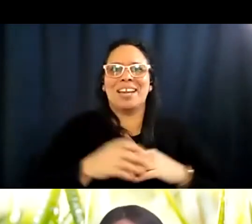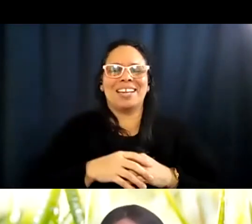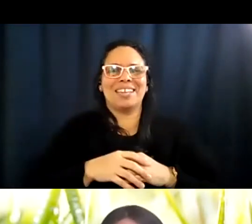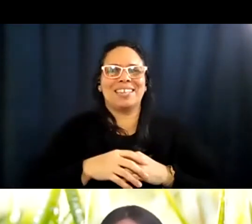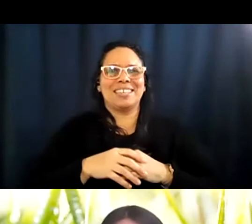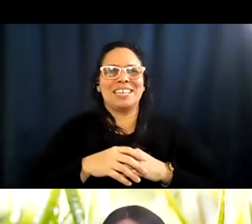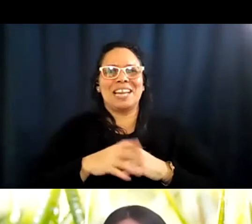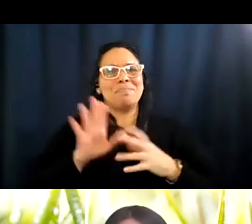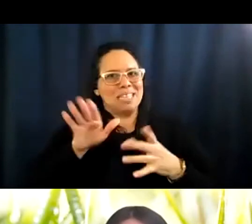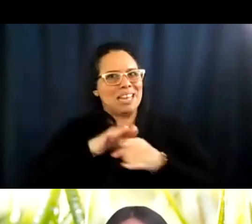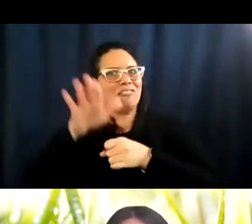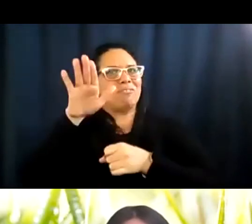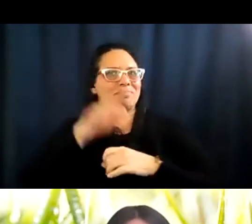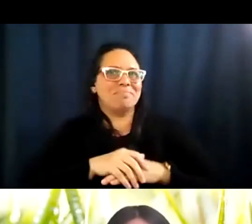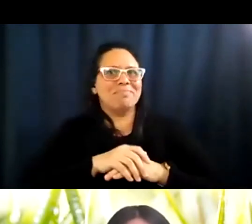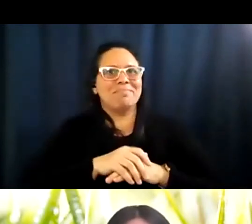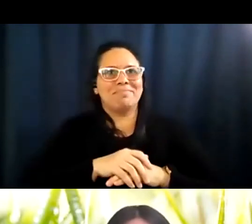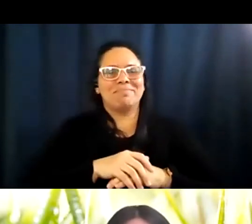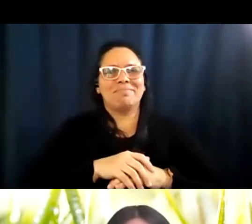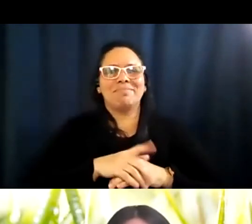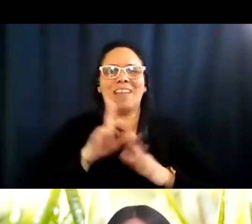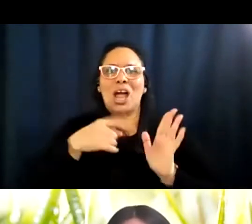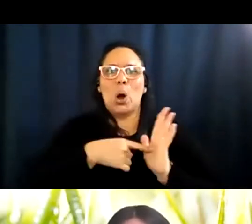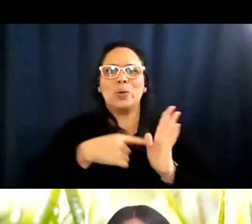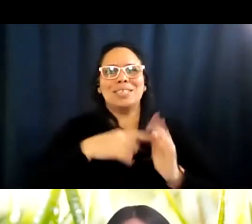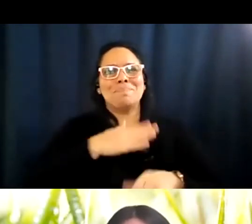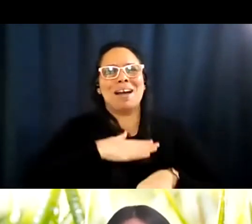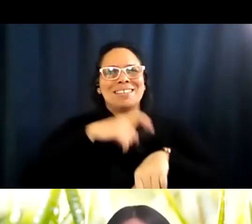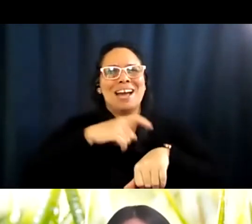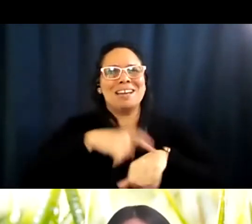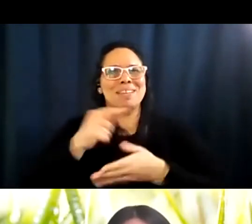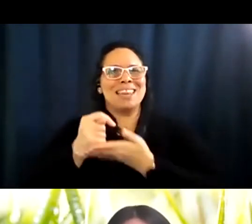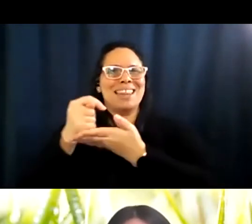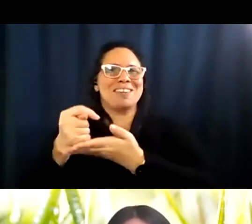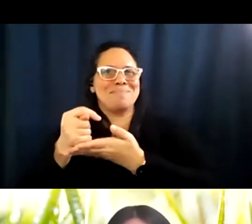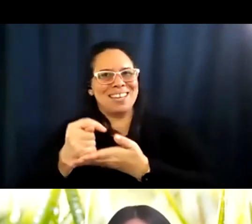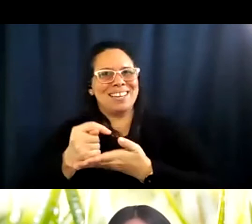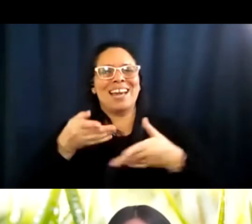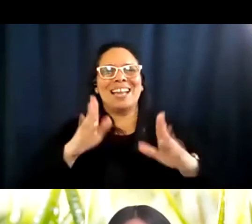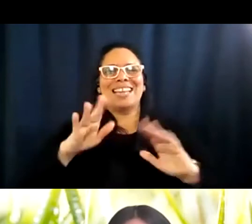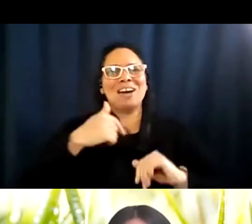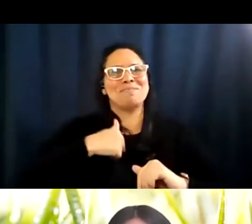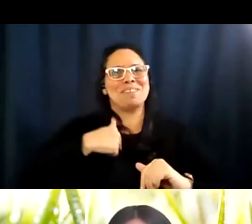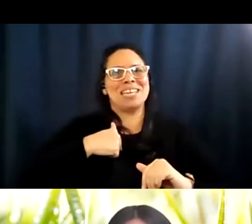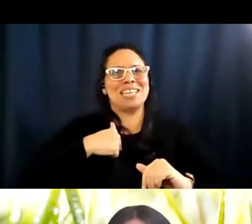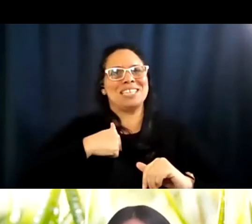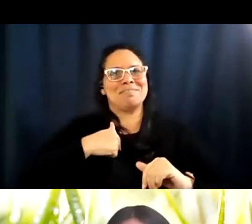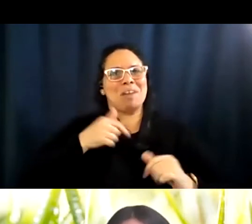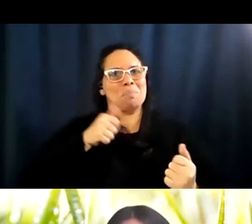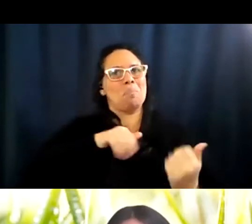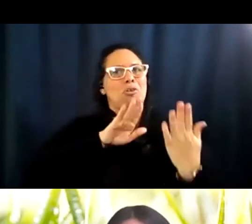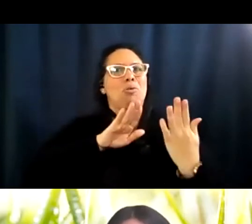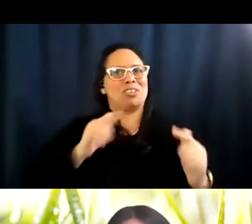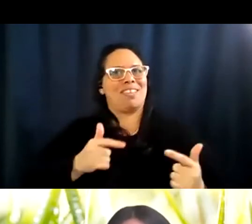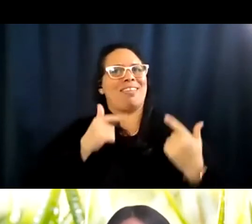it be enough. And I owe it to my time in therapy for allowing me to adopt that approach to life. So who is